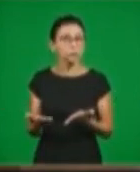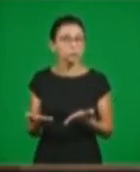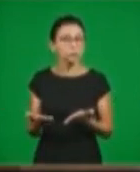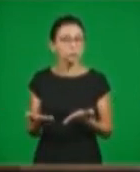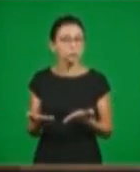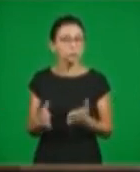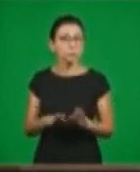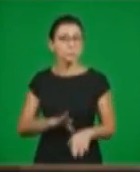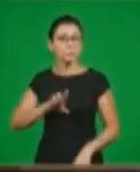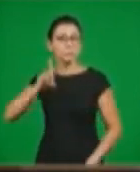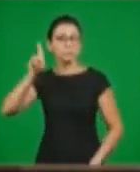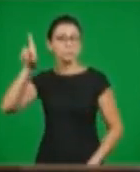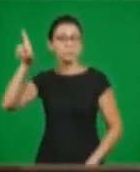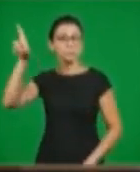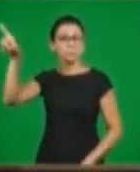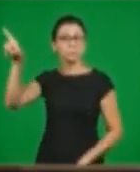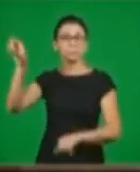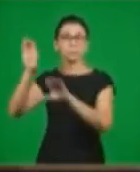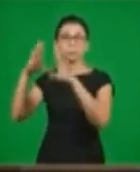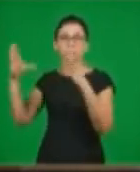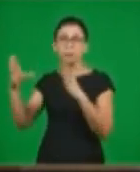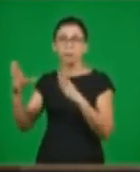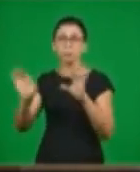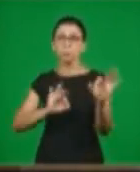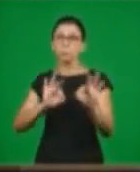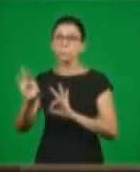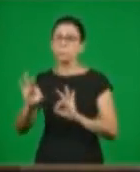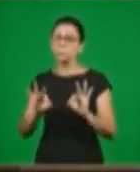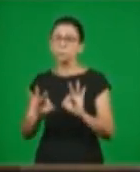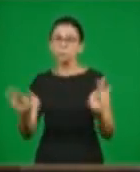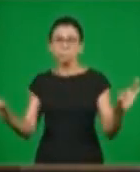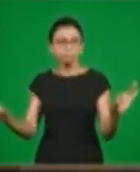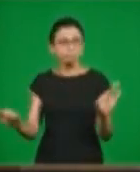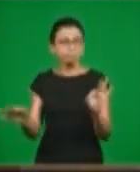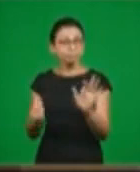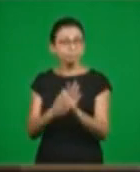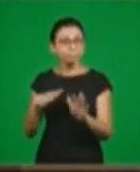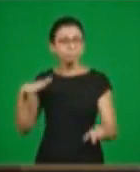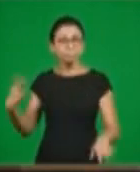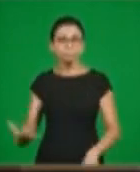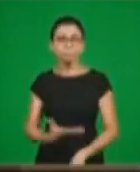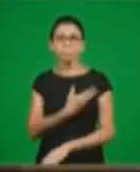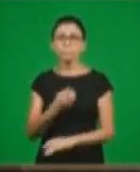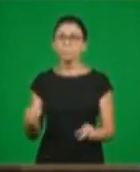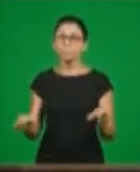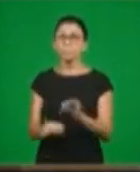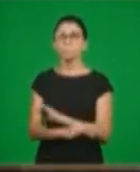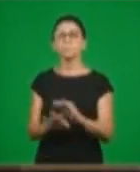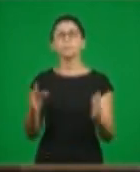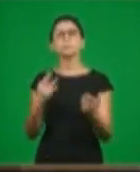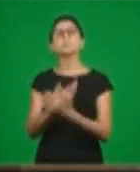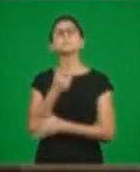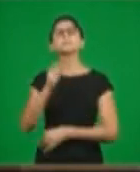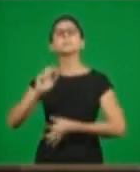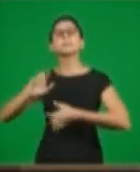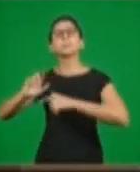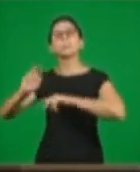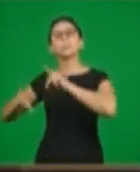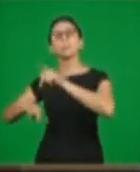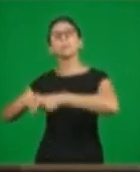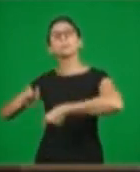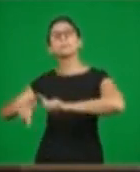done. The man, he makes part of this project or not? What happened to